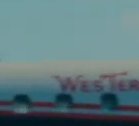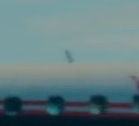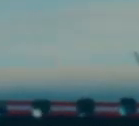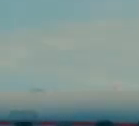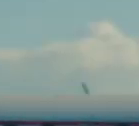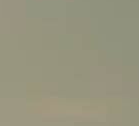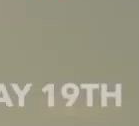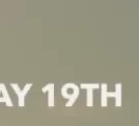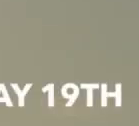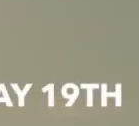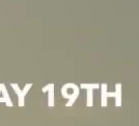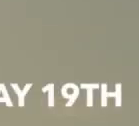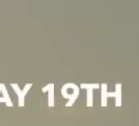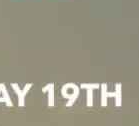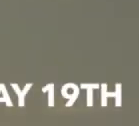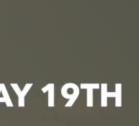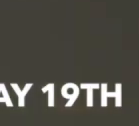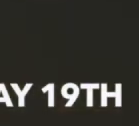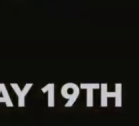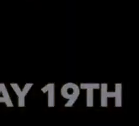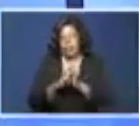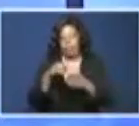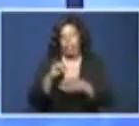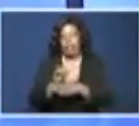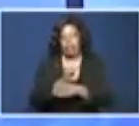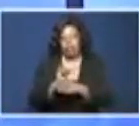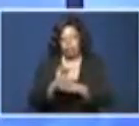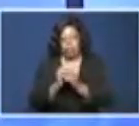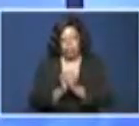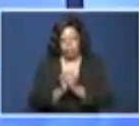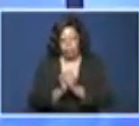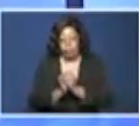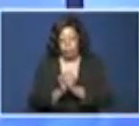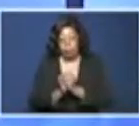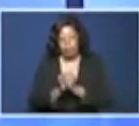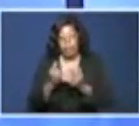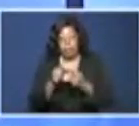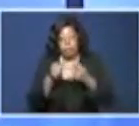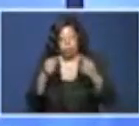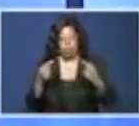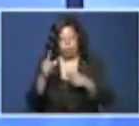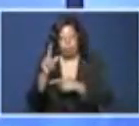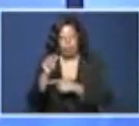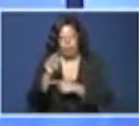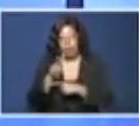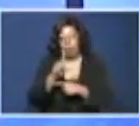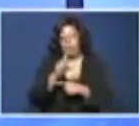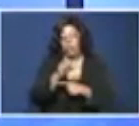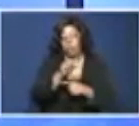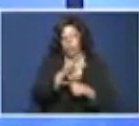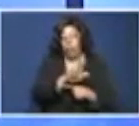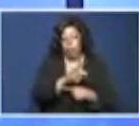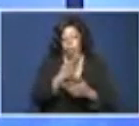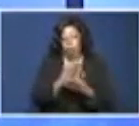Florida. Ladies and gentlemen, welcome to Fort Lauderdale. Taking the opposition's lead on the 2022-2023